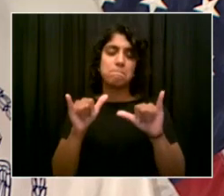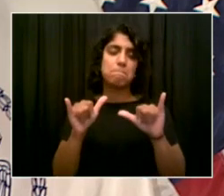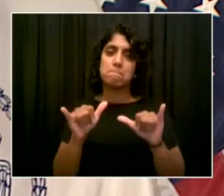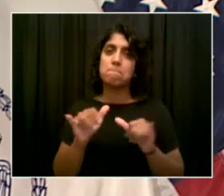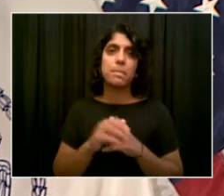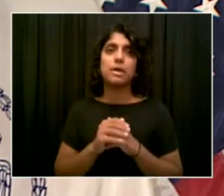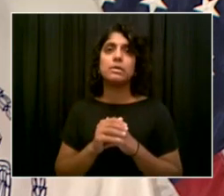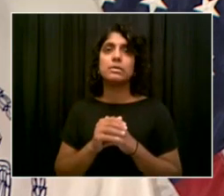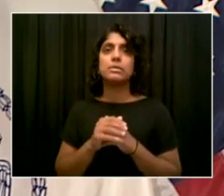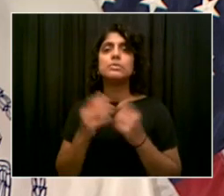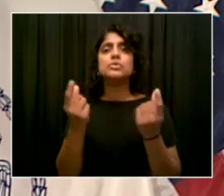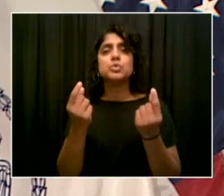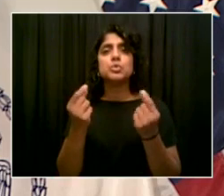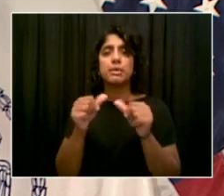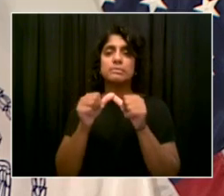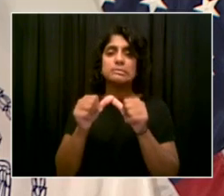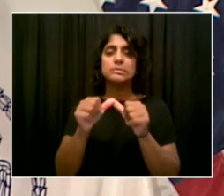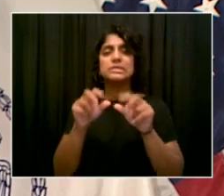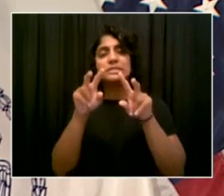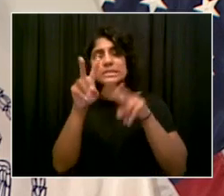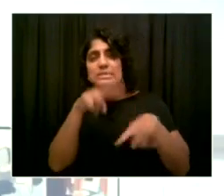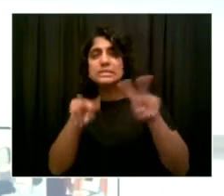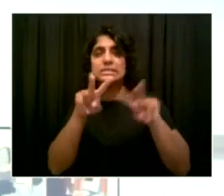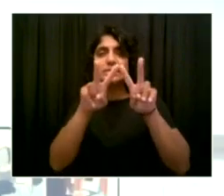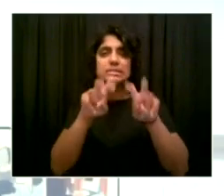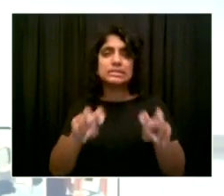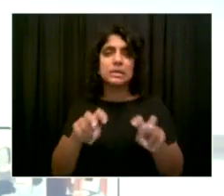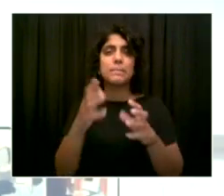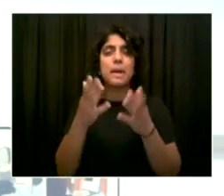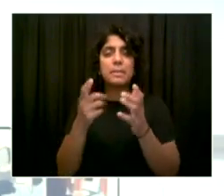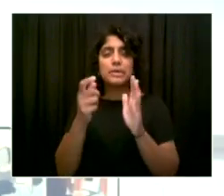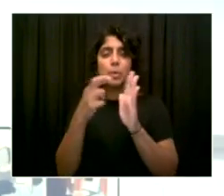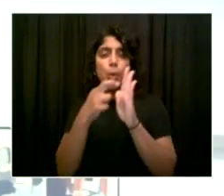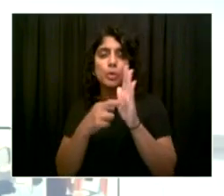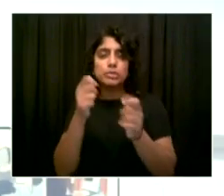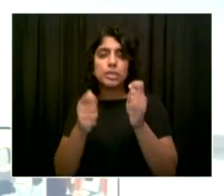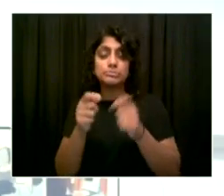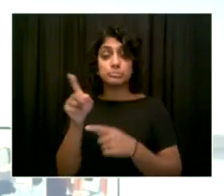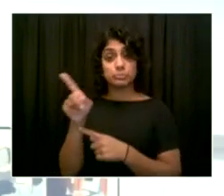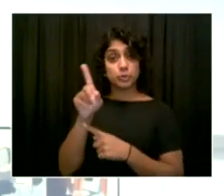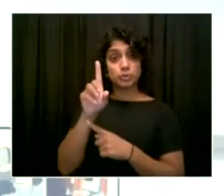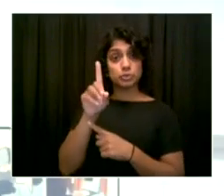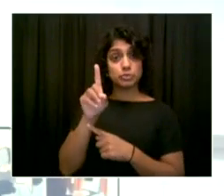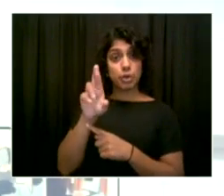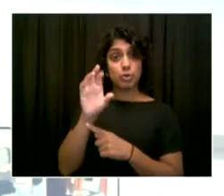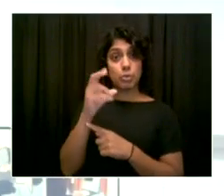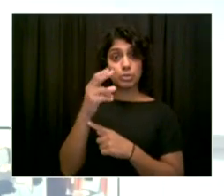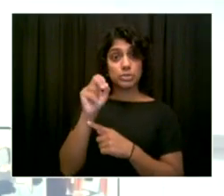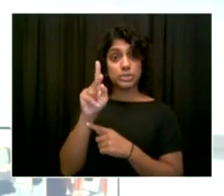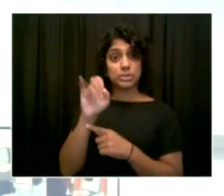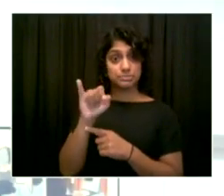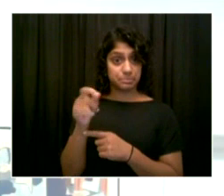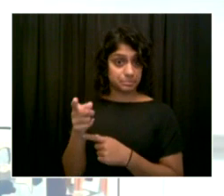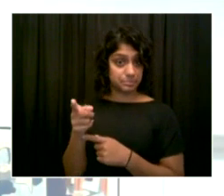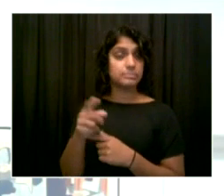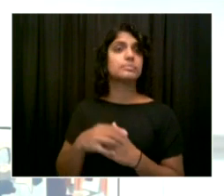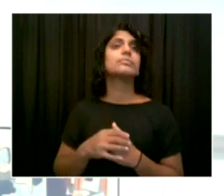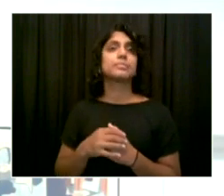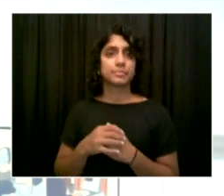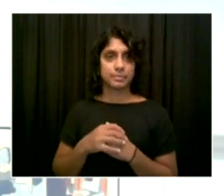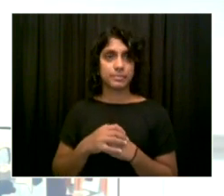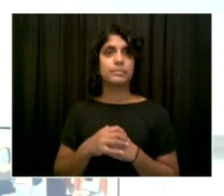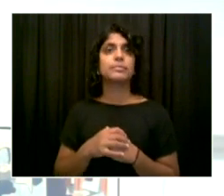what you've said. What I will say is that the CDC guidance mirrors the layered approach